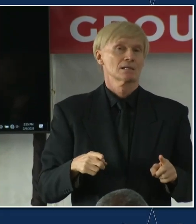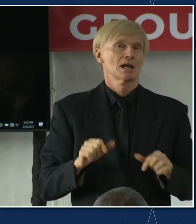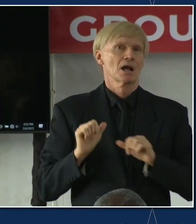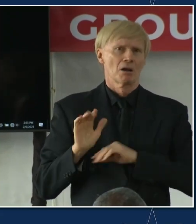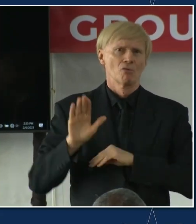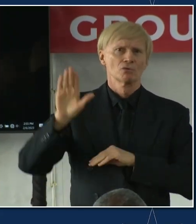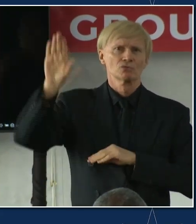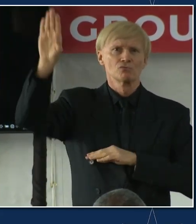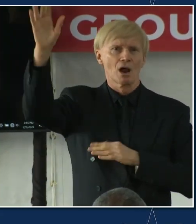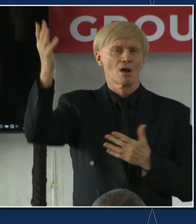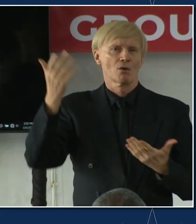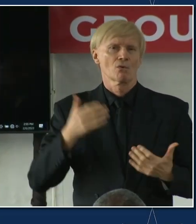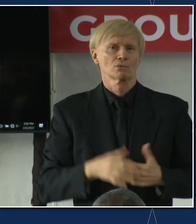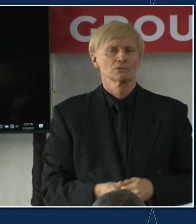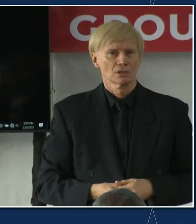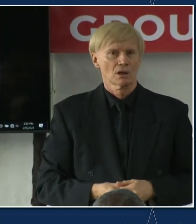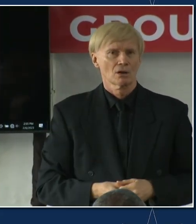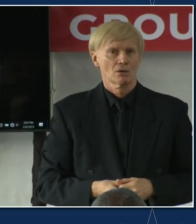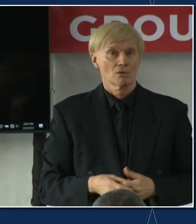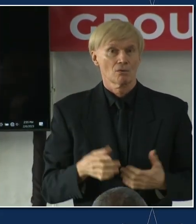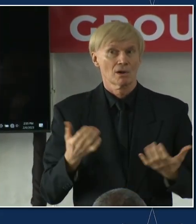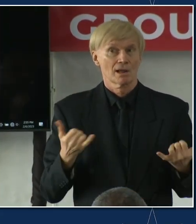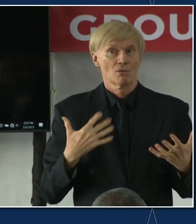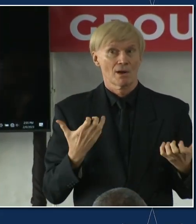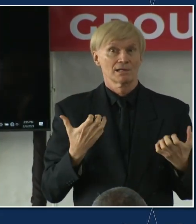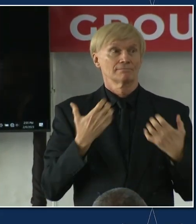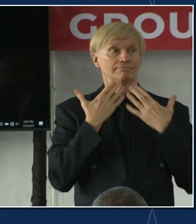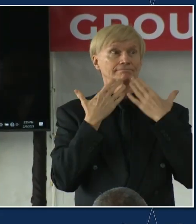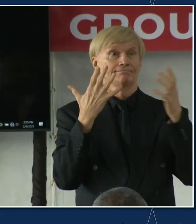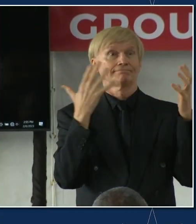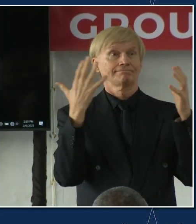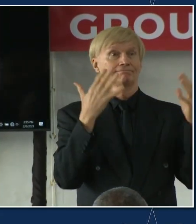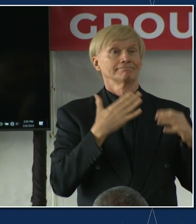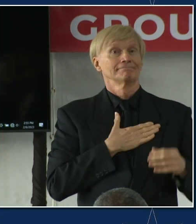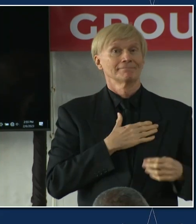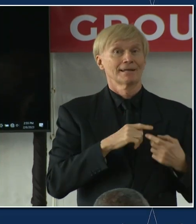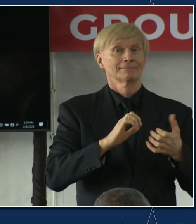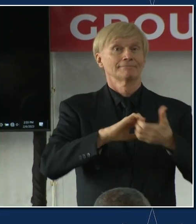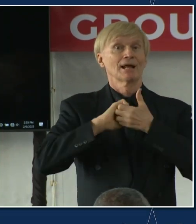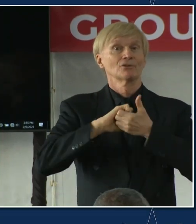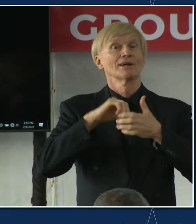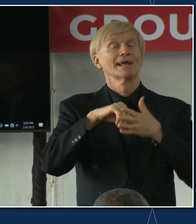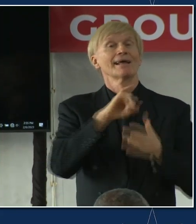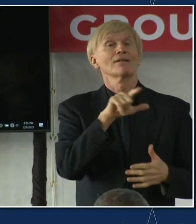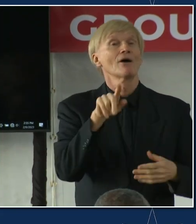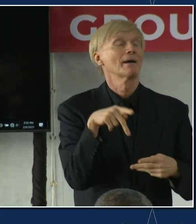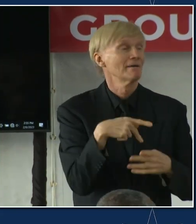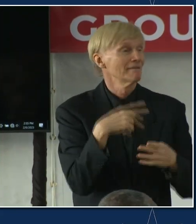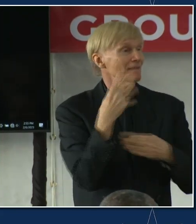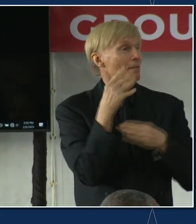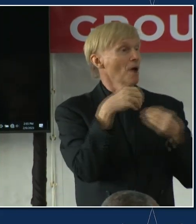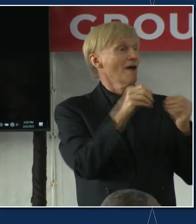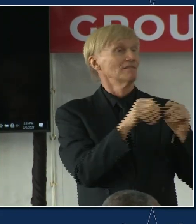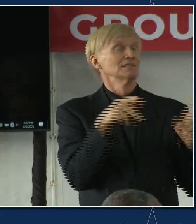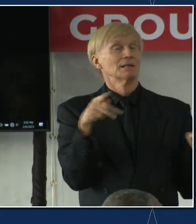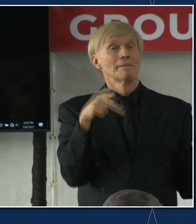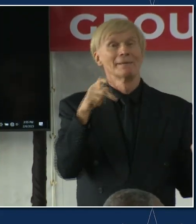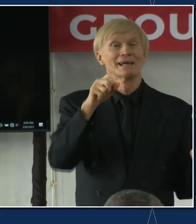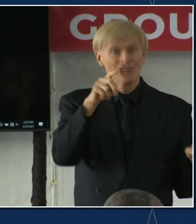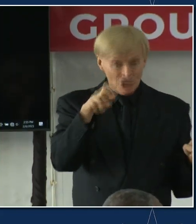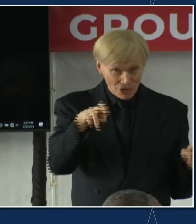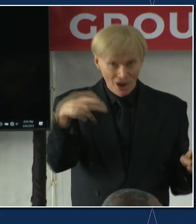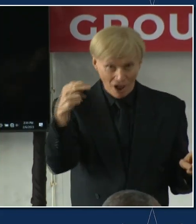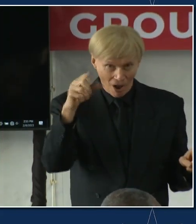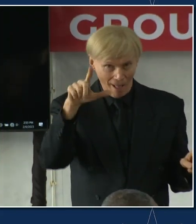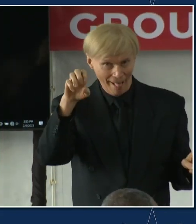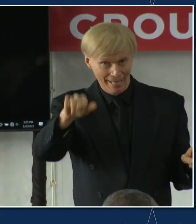continuing to grow. And on this note, I just want to give a special shout out to my counterpart at the Illinois Film Office, Peter Hawley. Great,